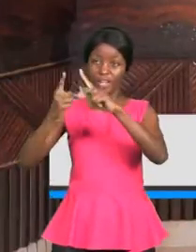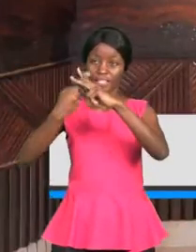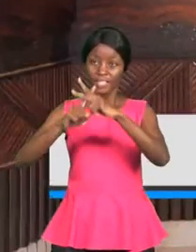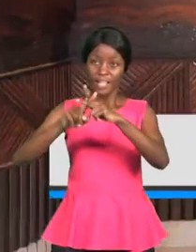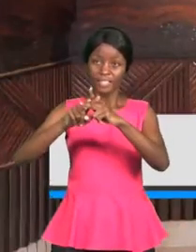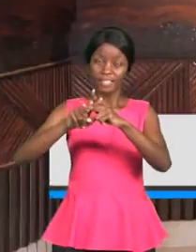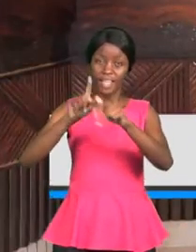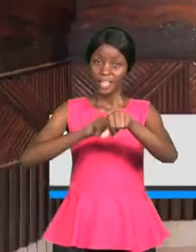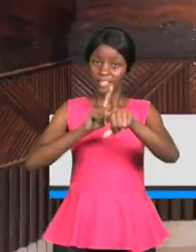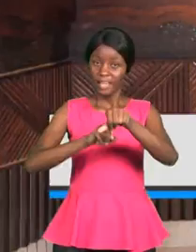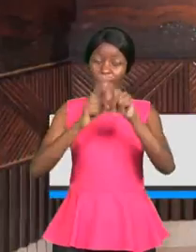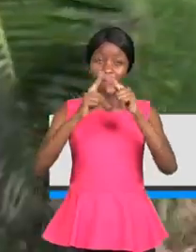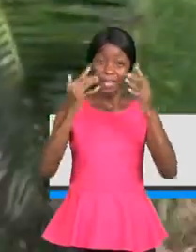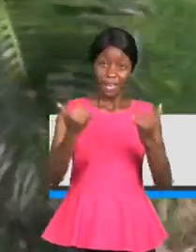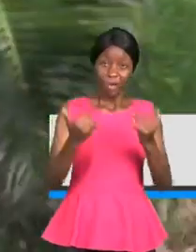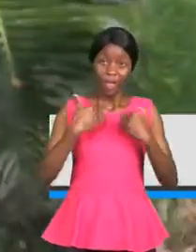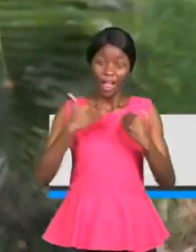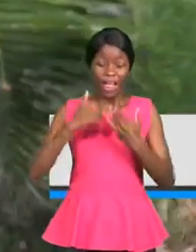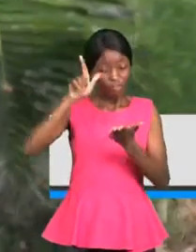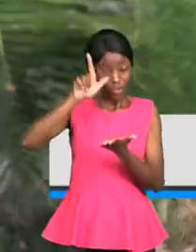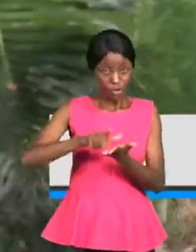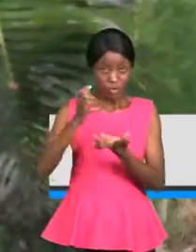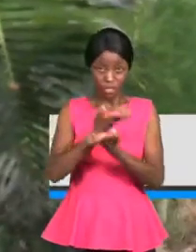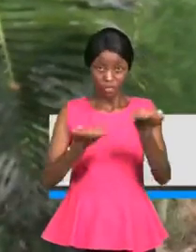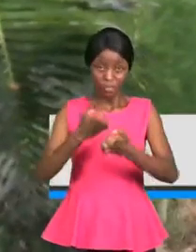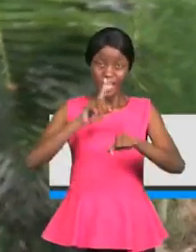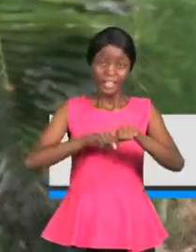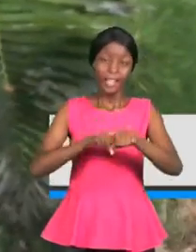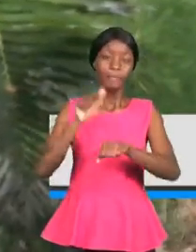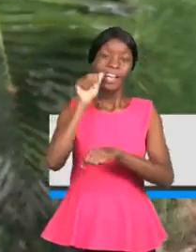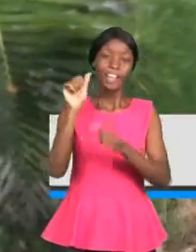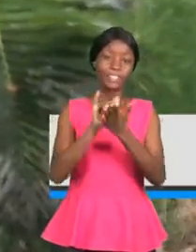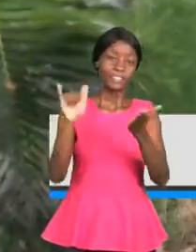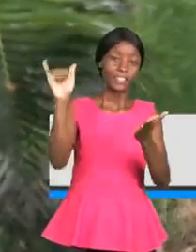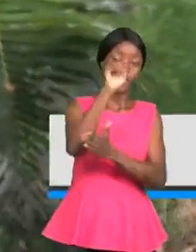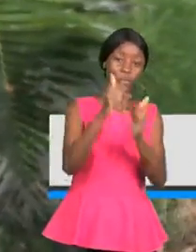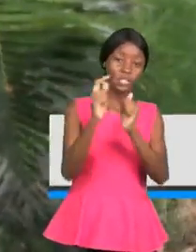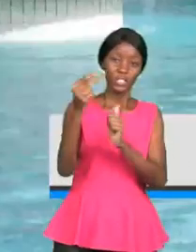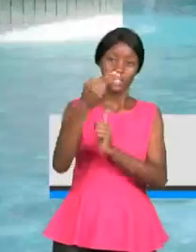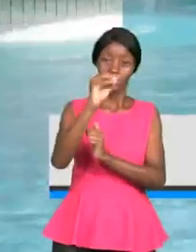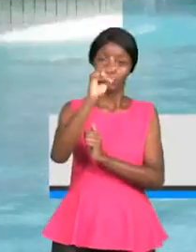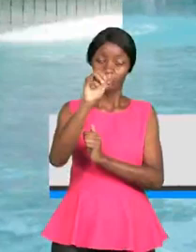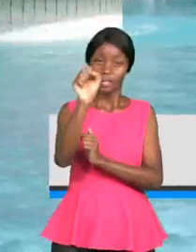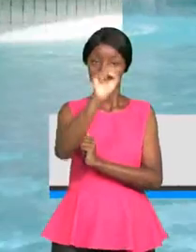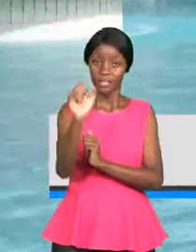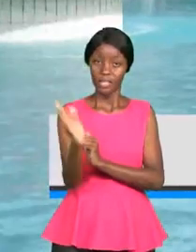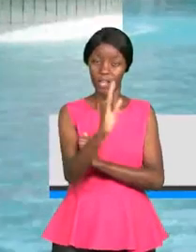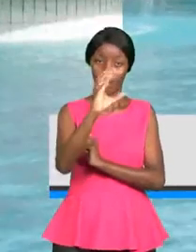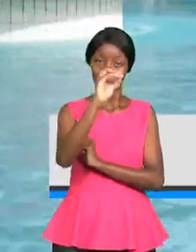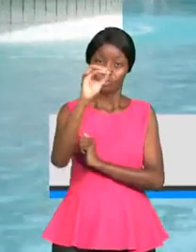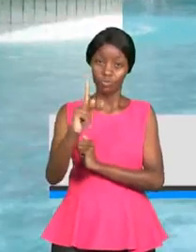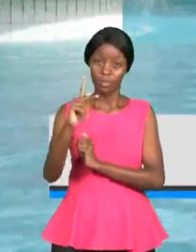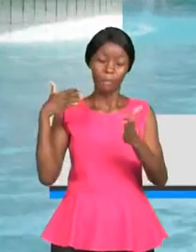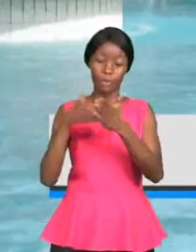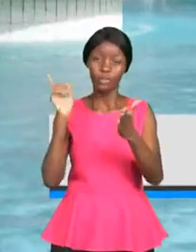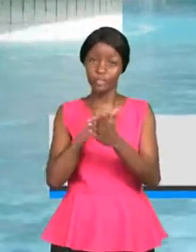cut down on losses after the bankruptcy of British tour operator Thomas Cook on 23rd September 2019. The